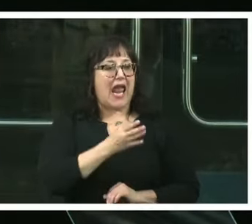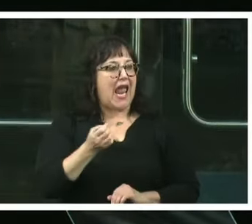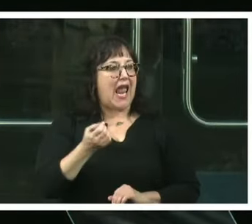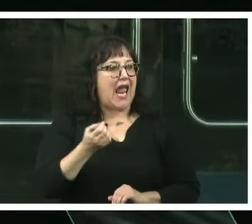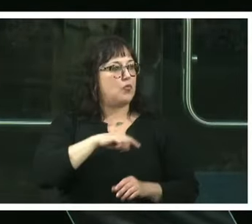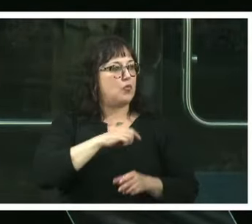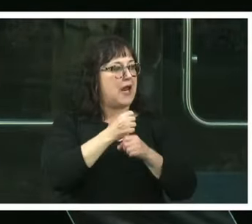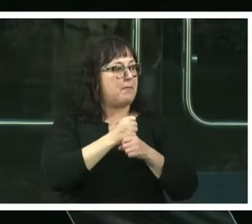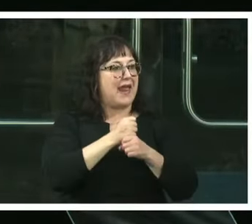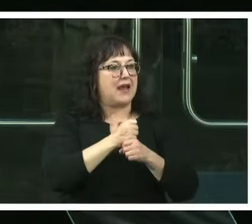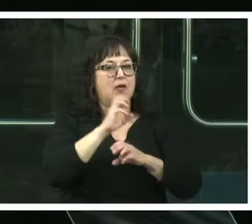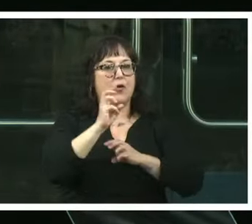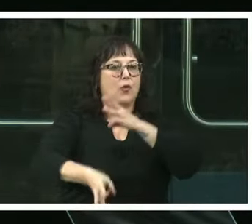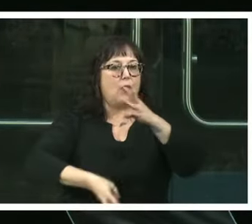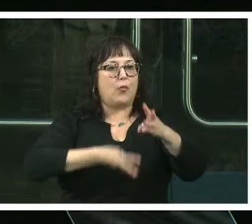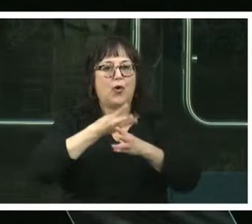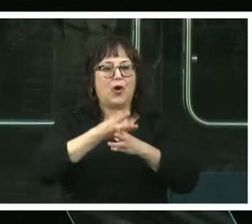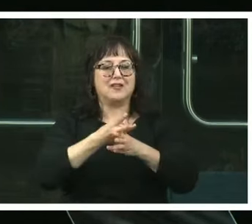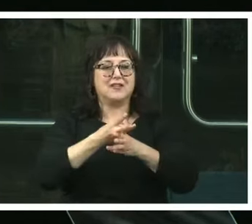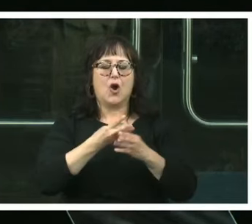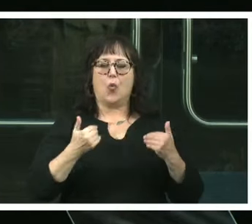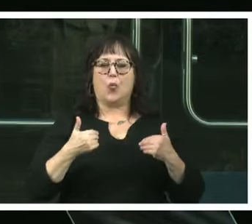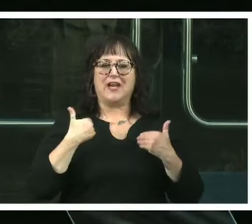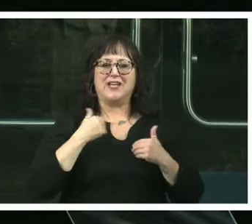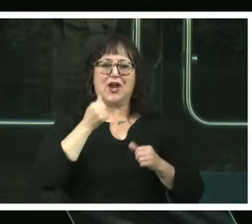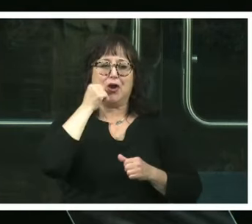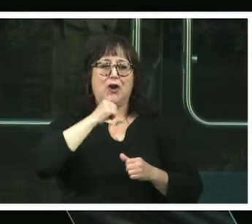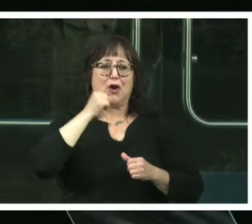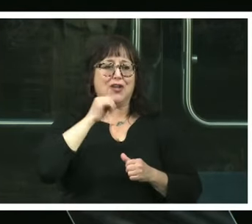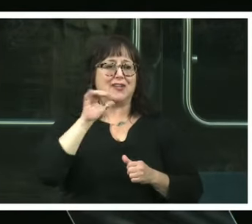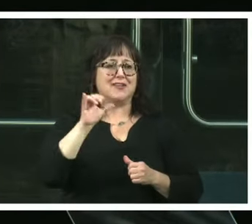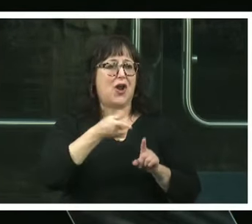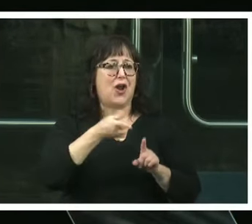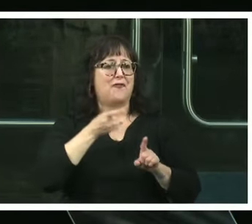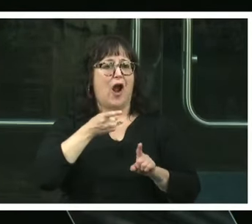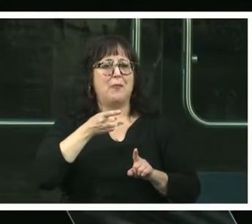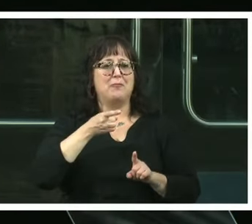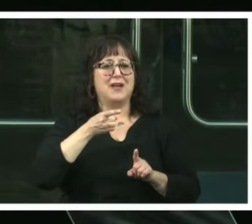we create a world where young girls from the projects could be mayor.